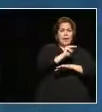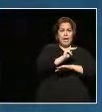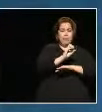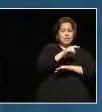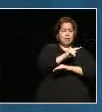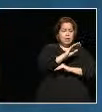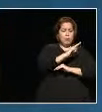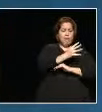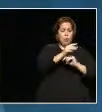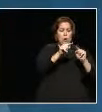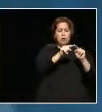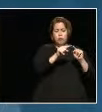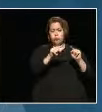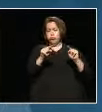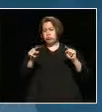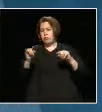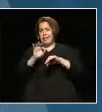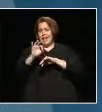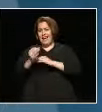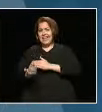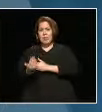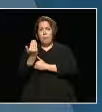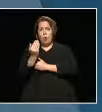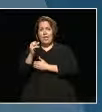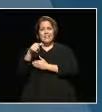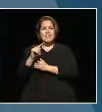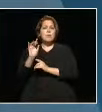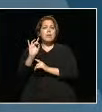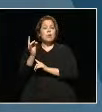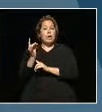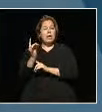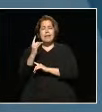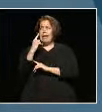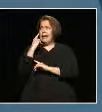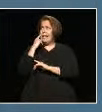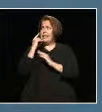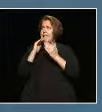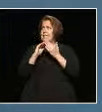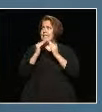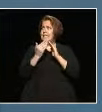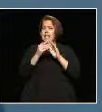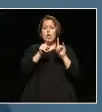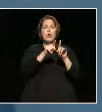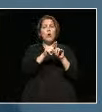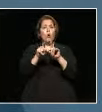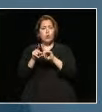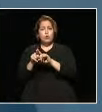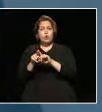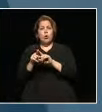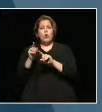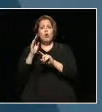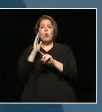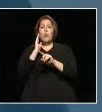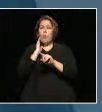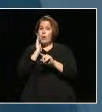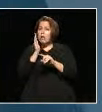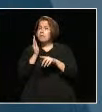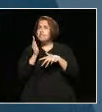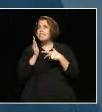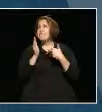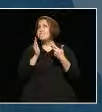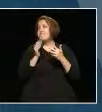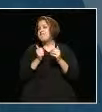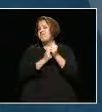September the 4th till 9 a.m. on September the 8th, and I think the city will also be moving in that